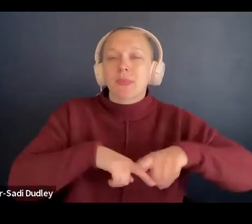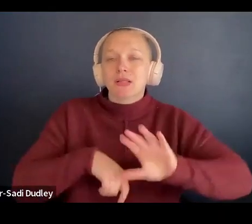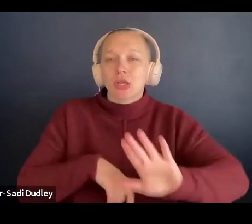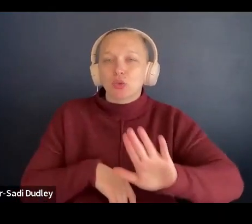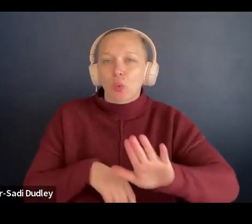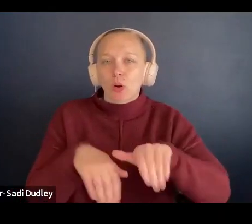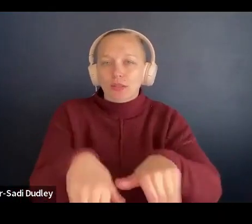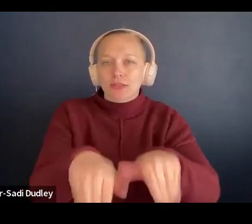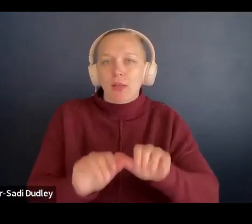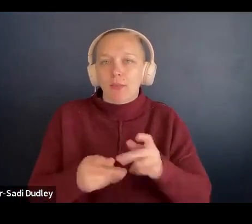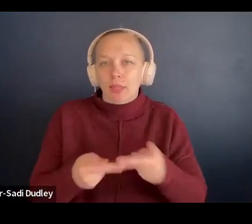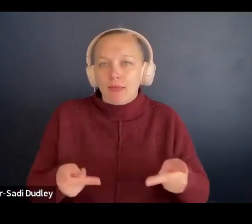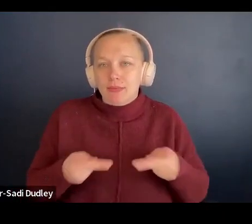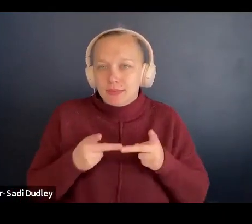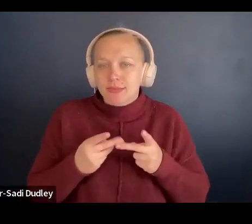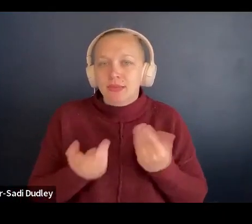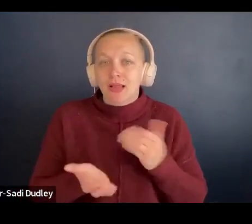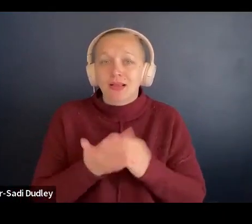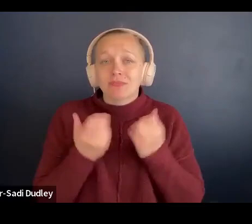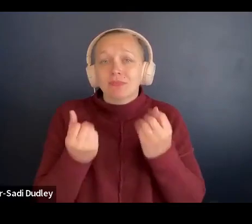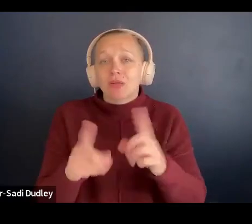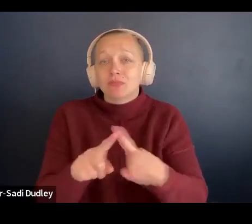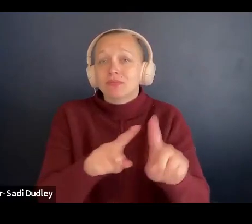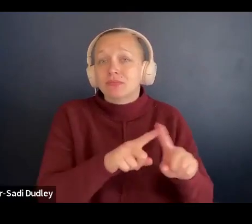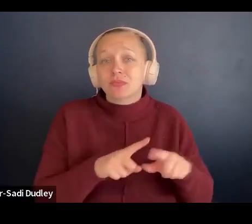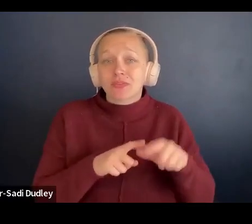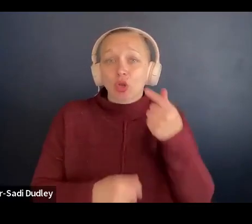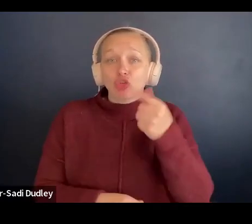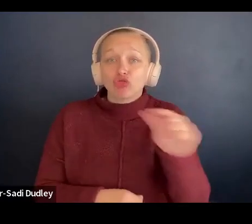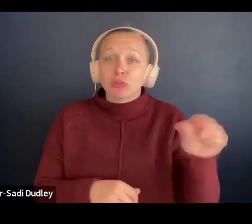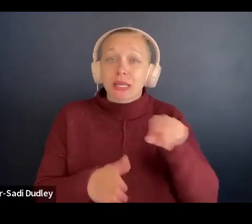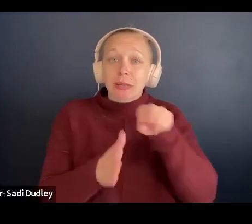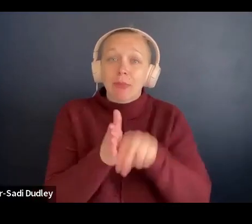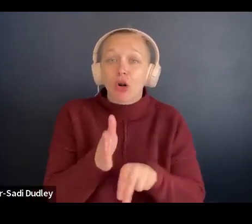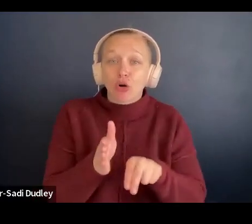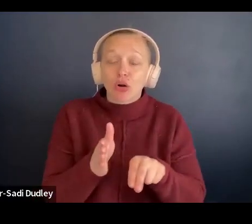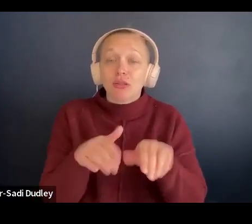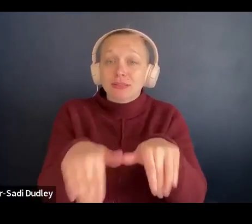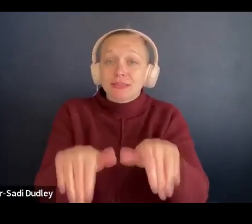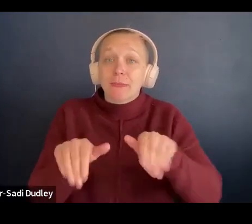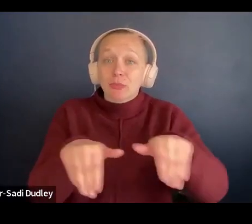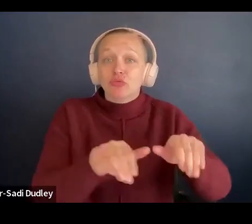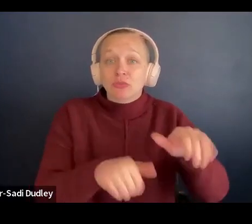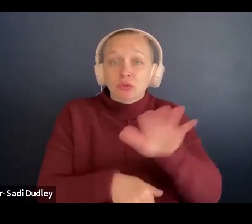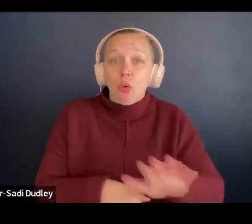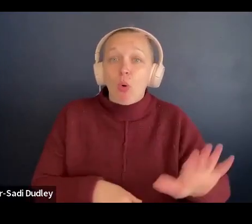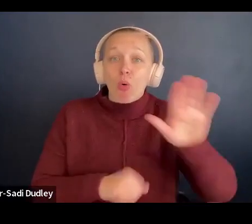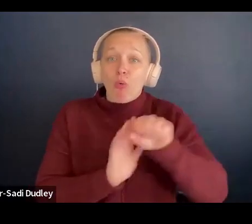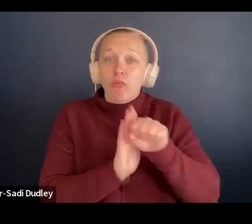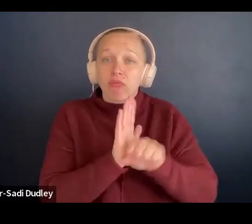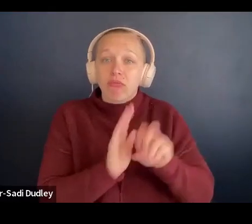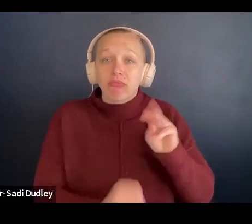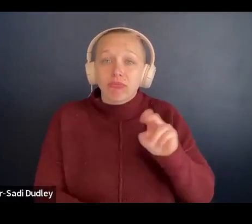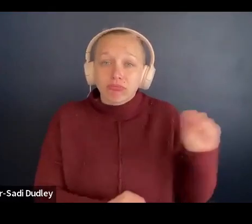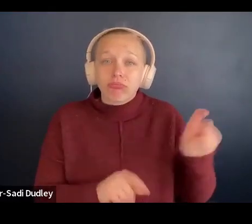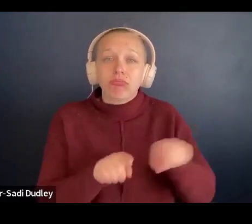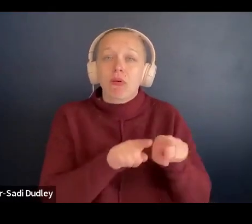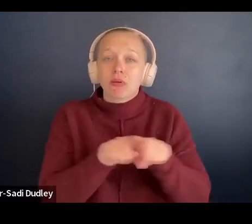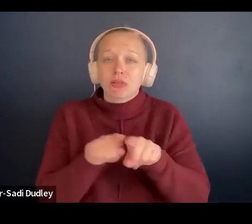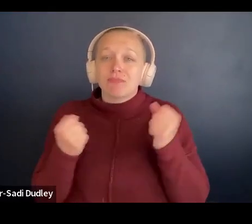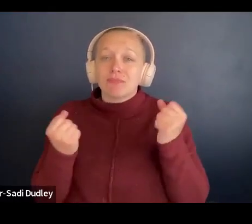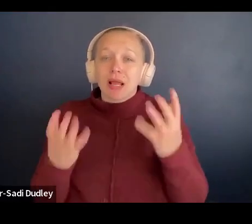course. There are multiple green burial cemeteries in the state of Minnesota, and more funeral homes as well that are doing